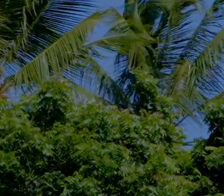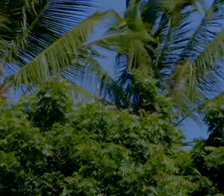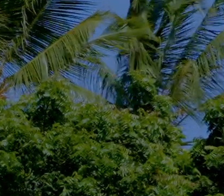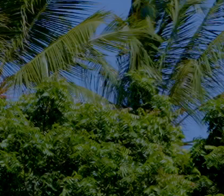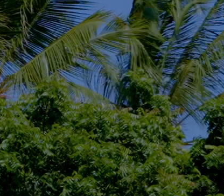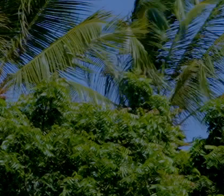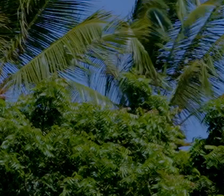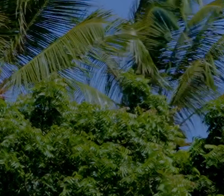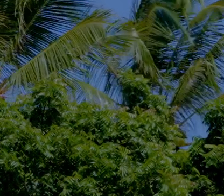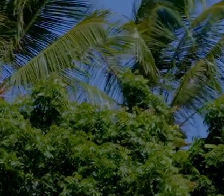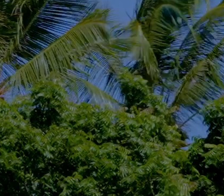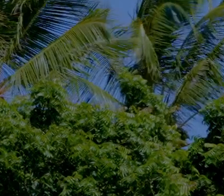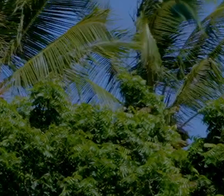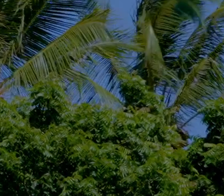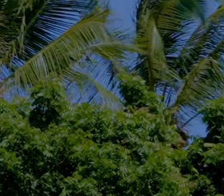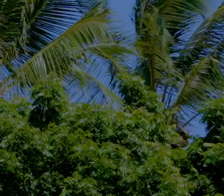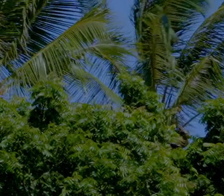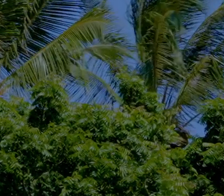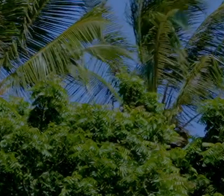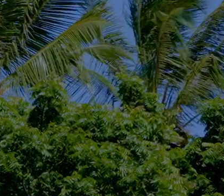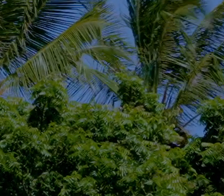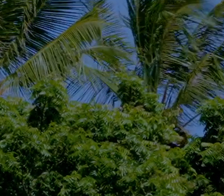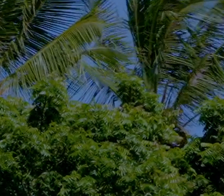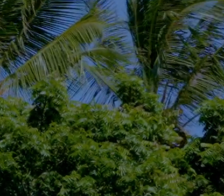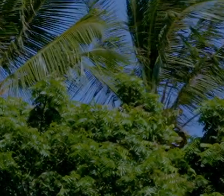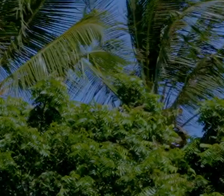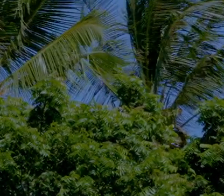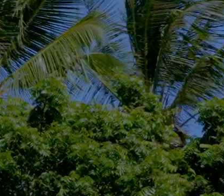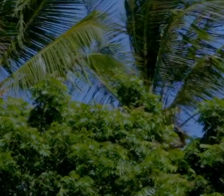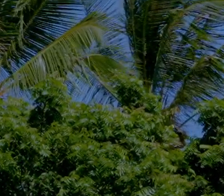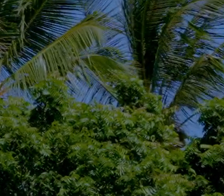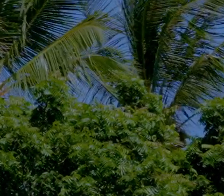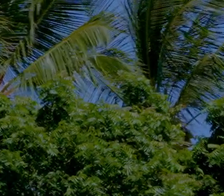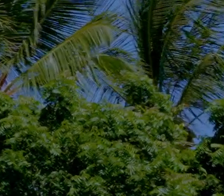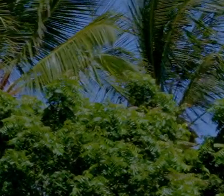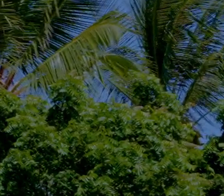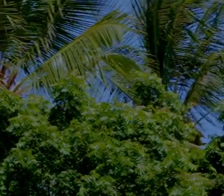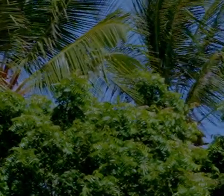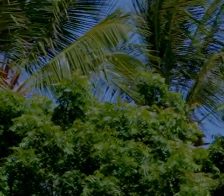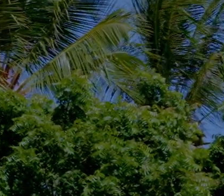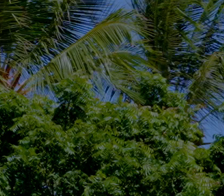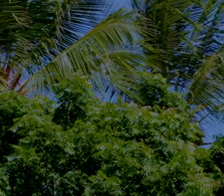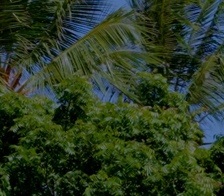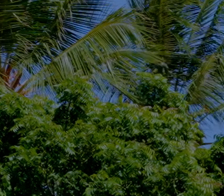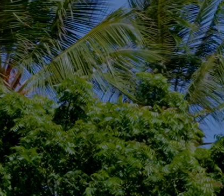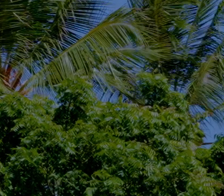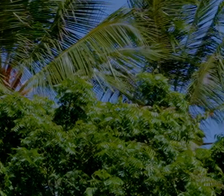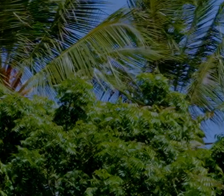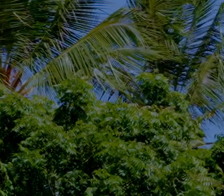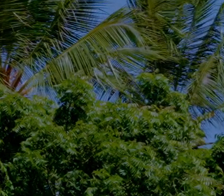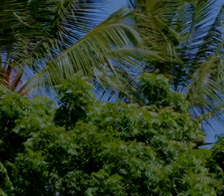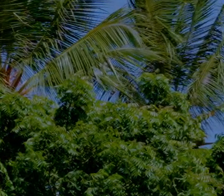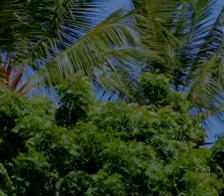responsibly. We also have skills for employability. These are practical, industry-relevant competencies